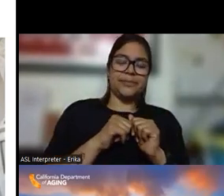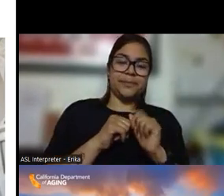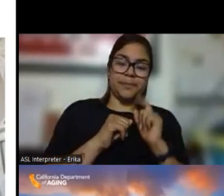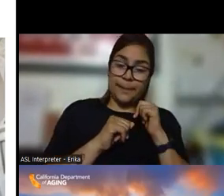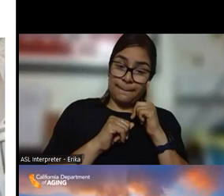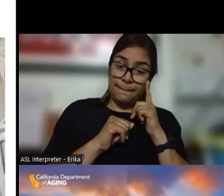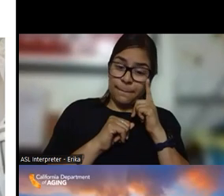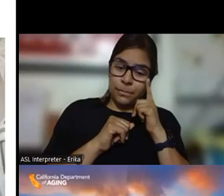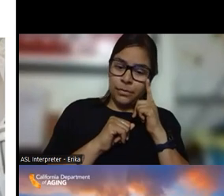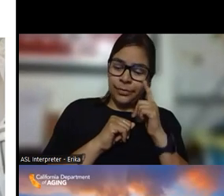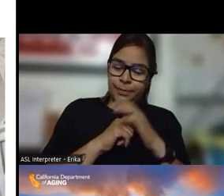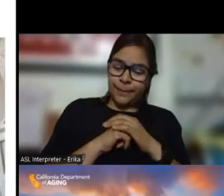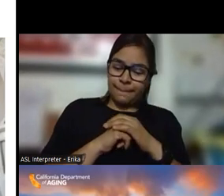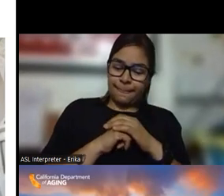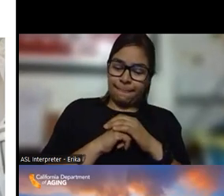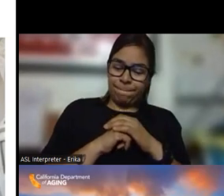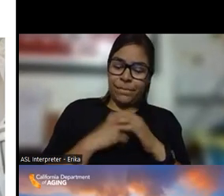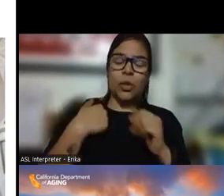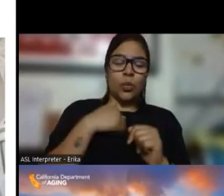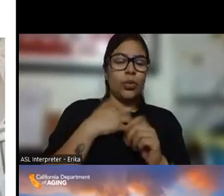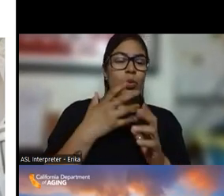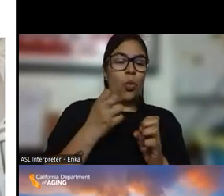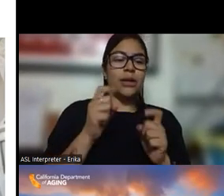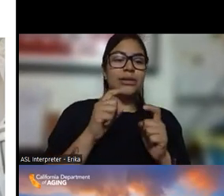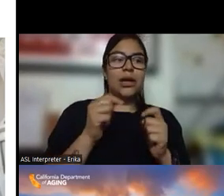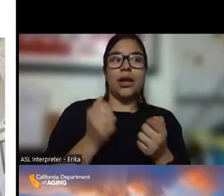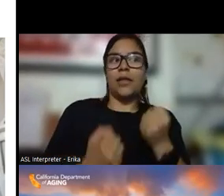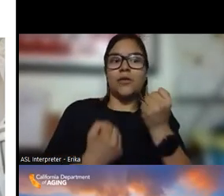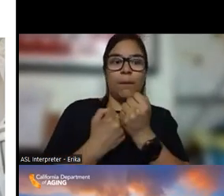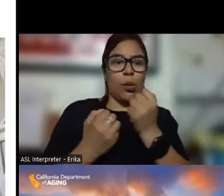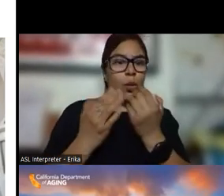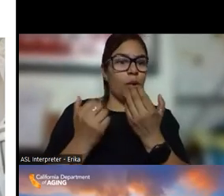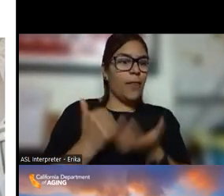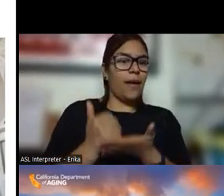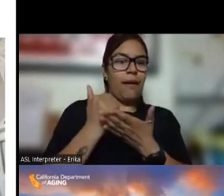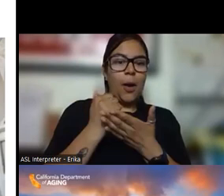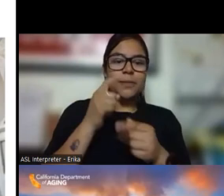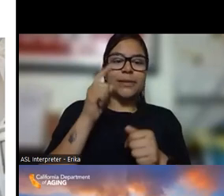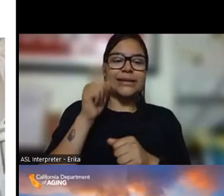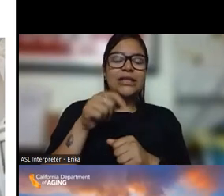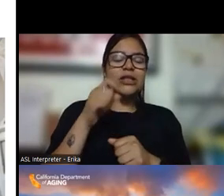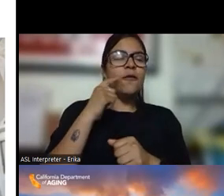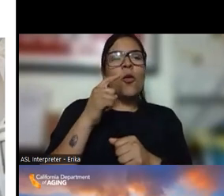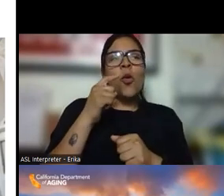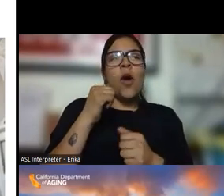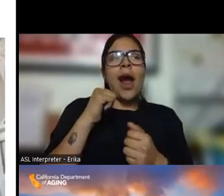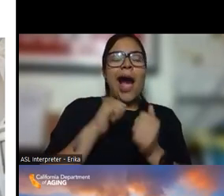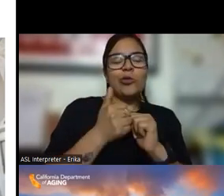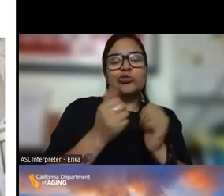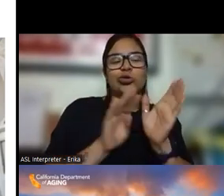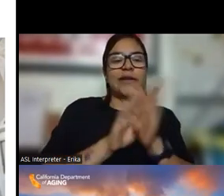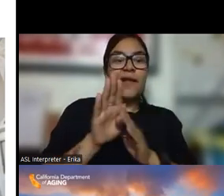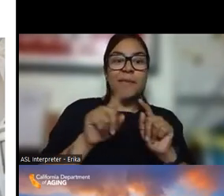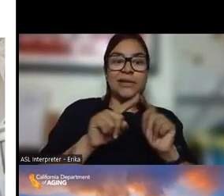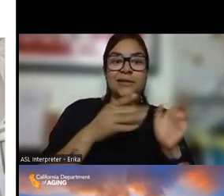to help these communities work through all the different layers, all the work that it takes to develop a master plan. Having done it at the